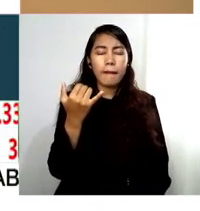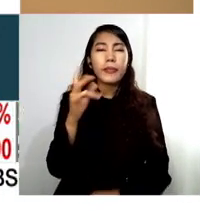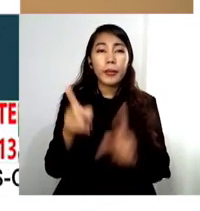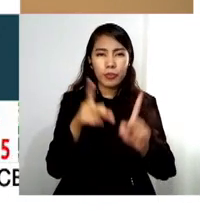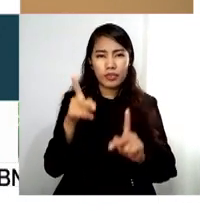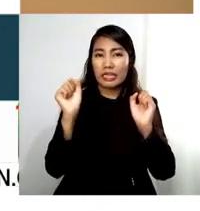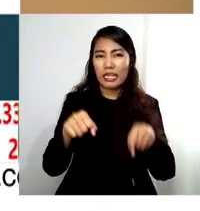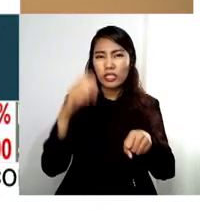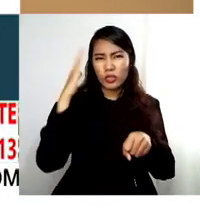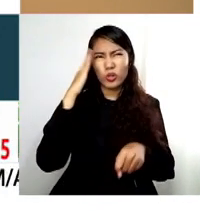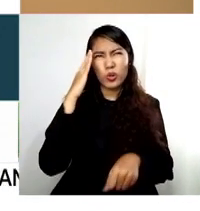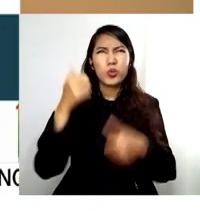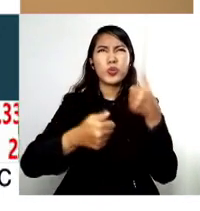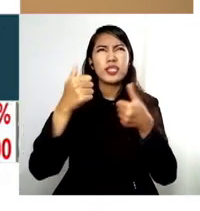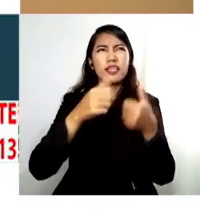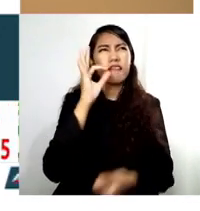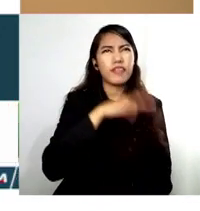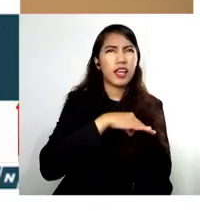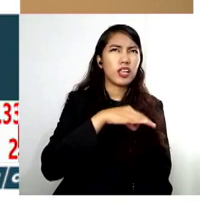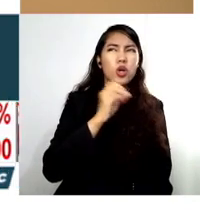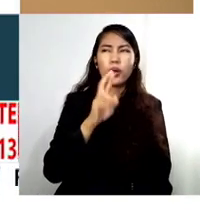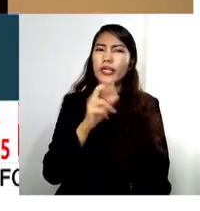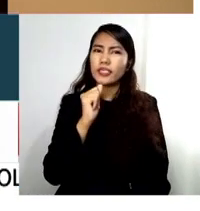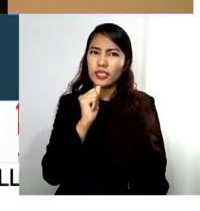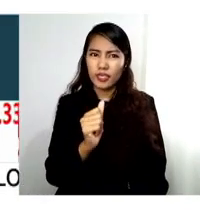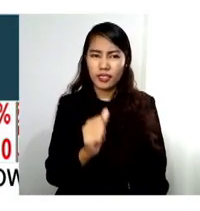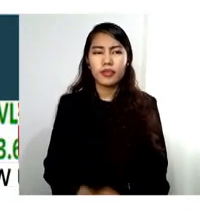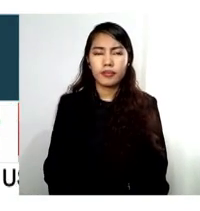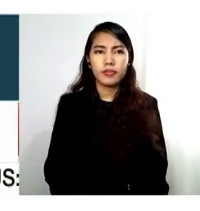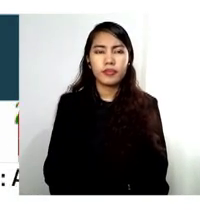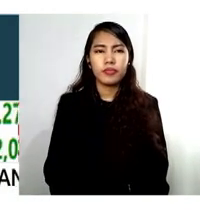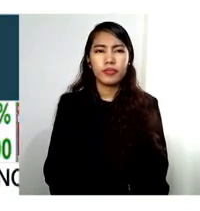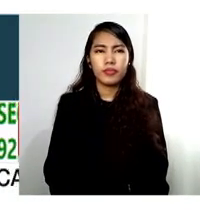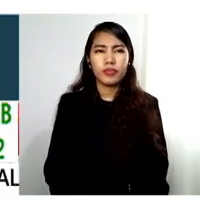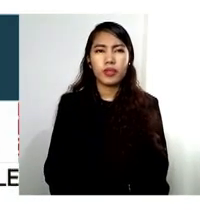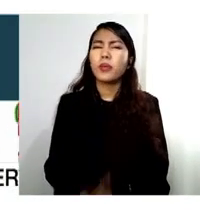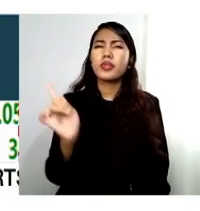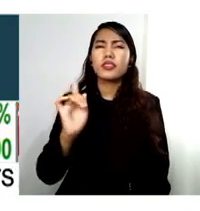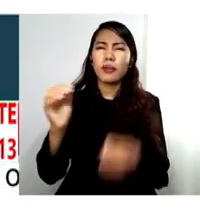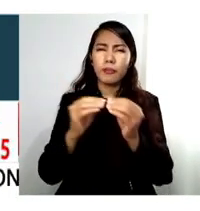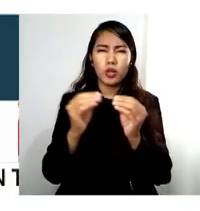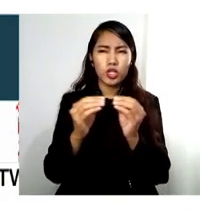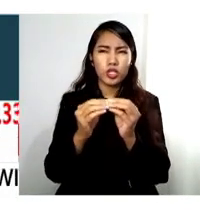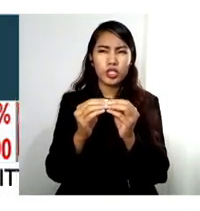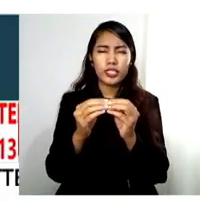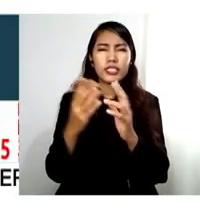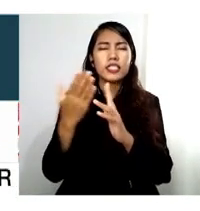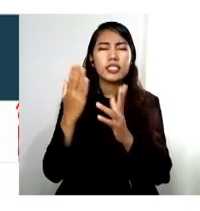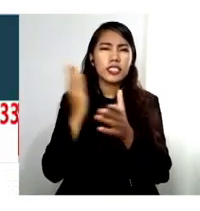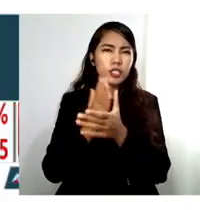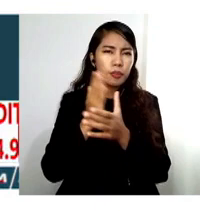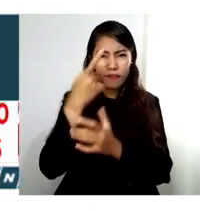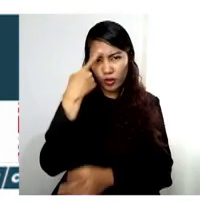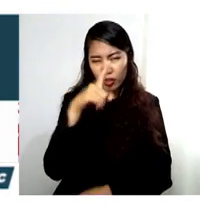is believable from what is unbelievable. Mm. Now, what is more disturbing to the president, Mr. Secretary, the fact that the FB page